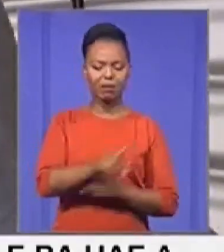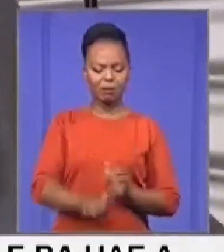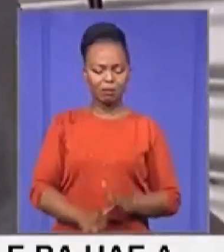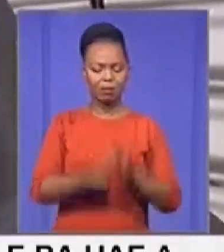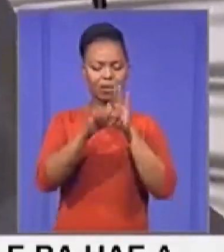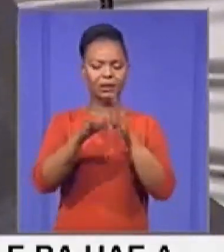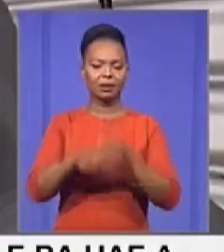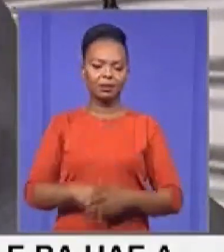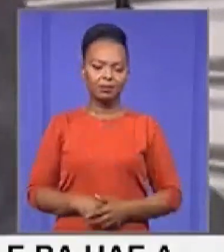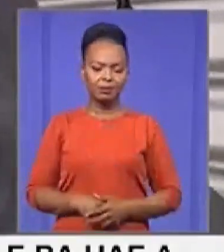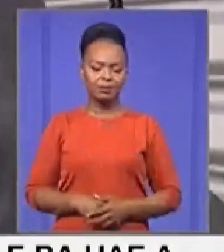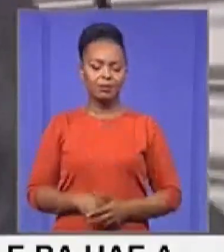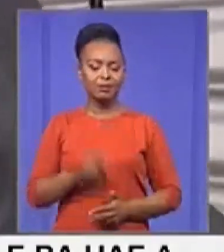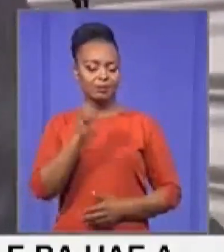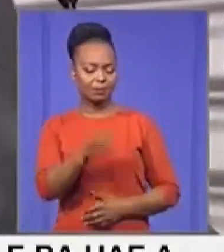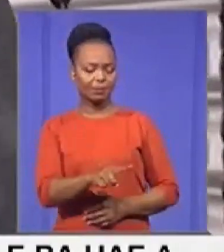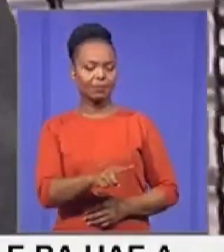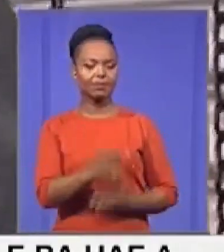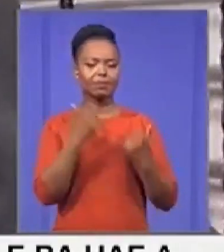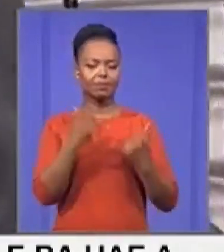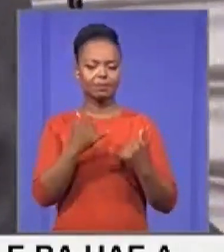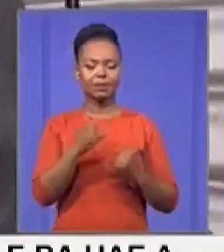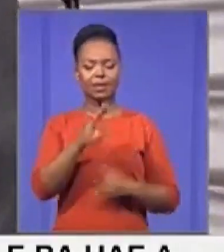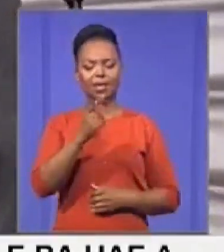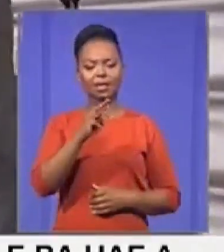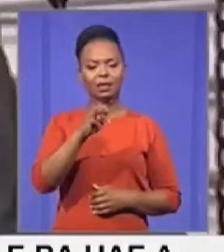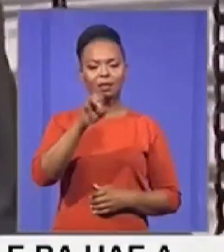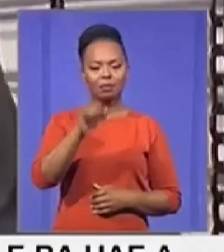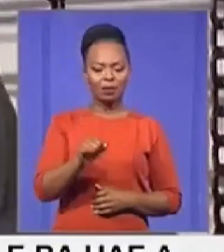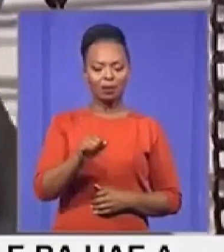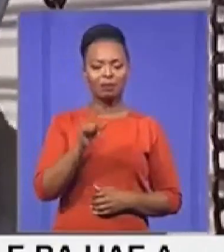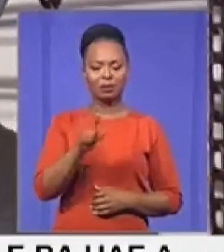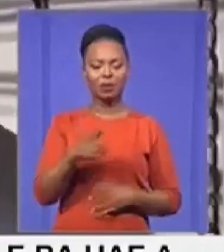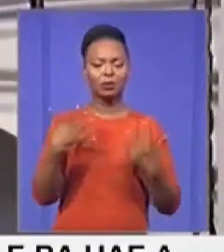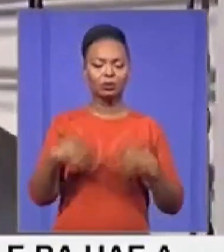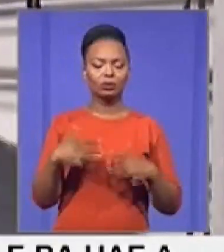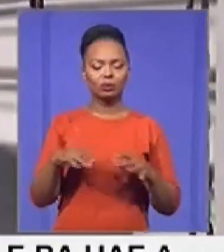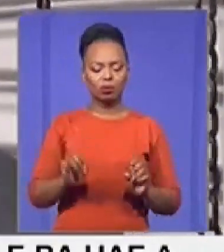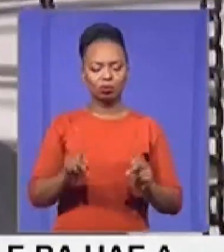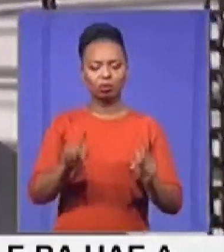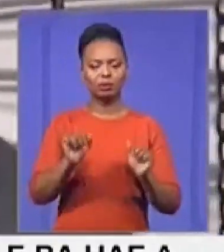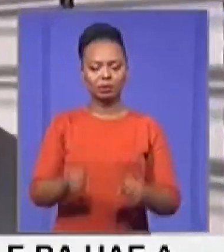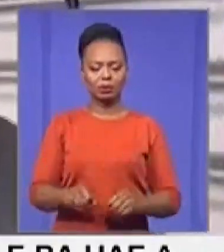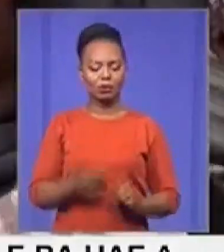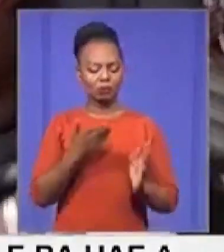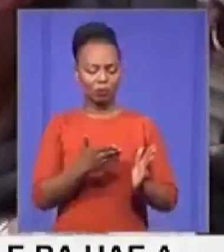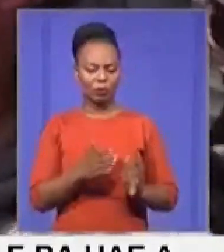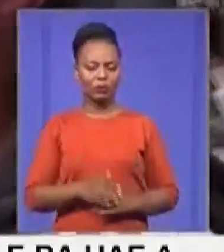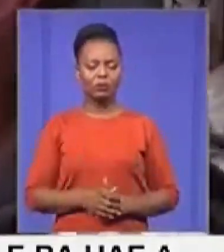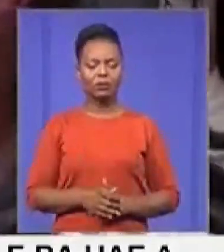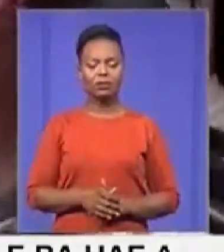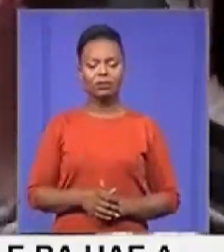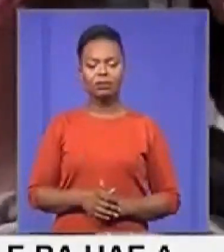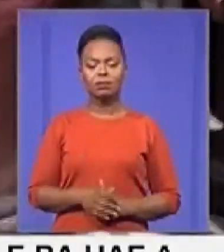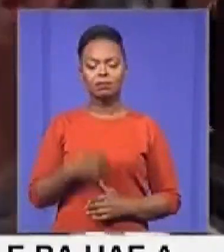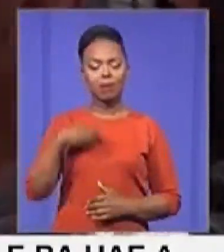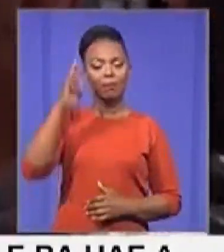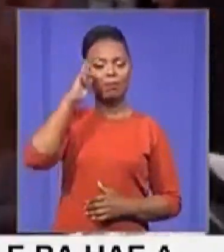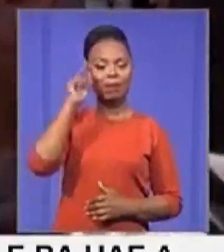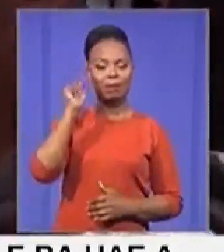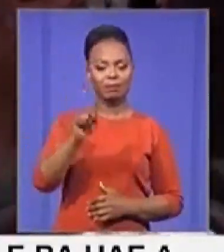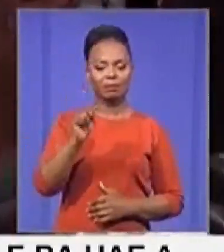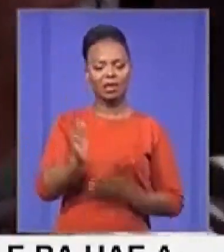And it's acting, his charisma, who he is as a person, is just shine. So that's who he is to us. My earliest memories of